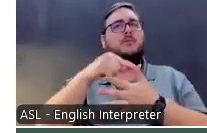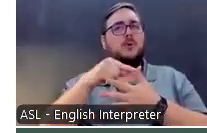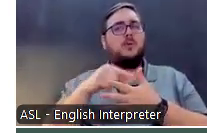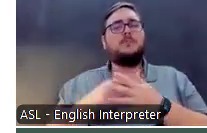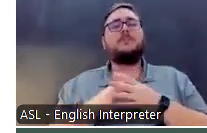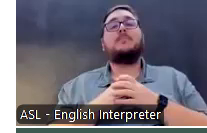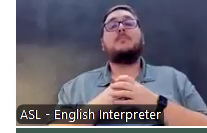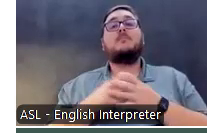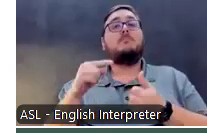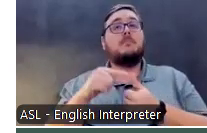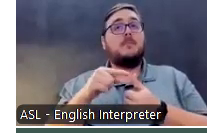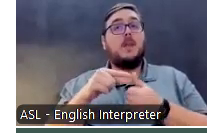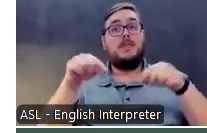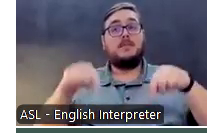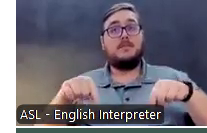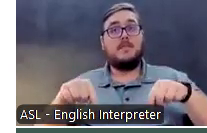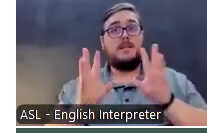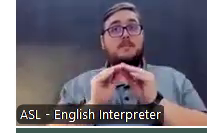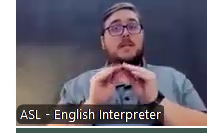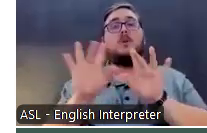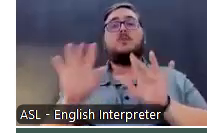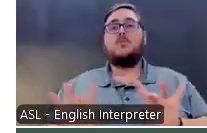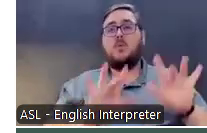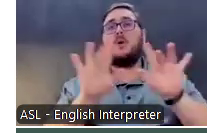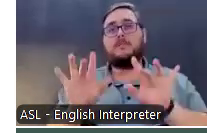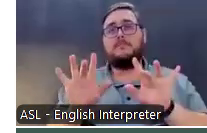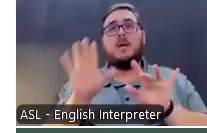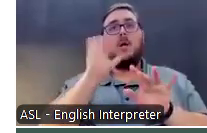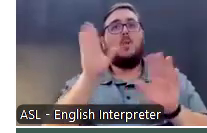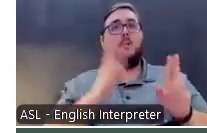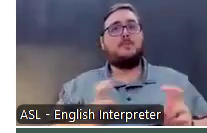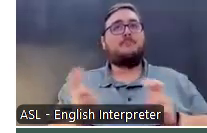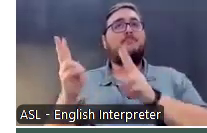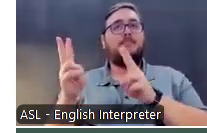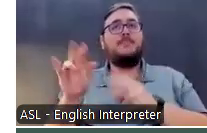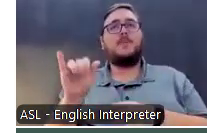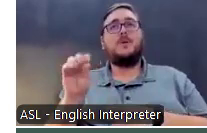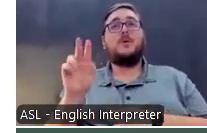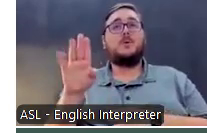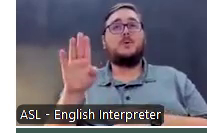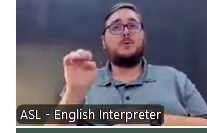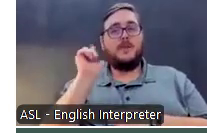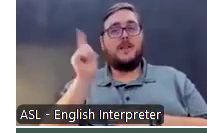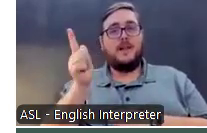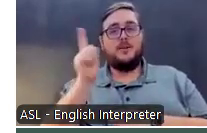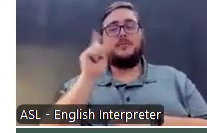We are recording this session today and we will be putting it on YouTube at a later date for